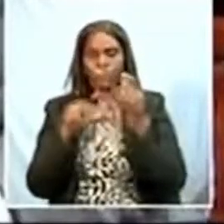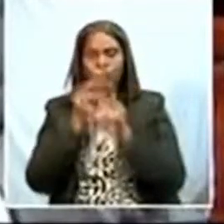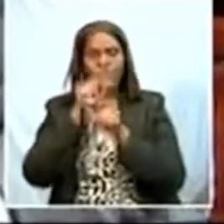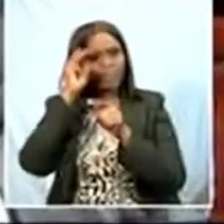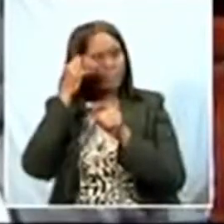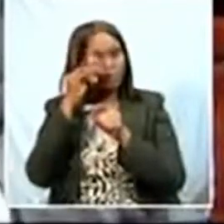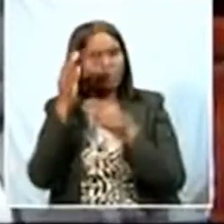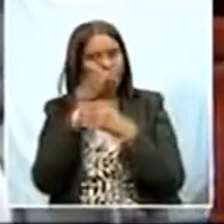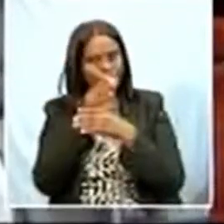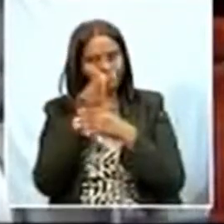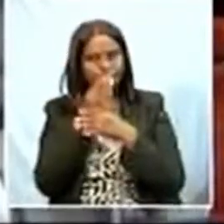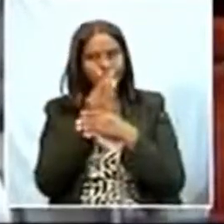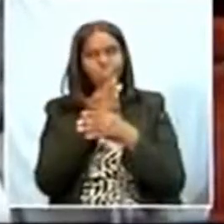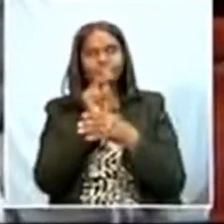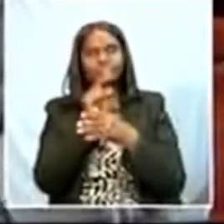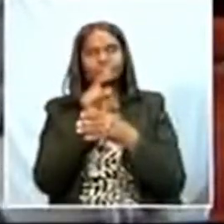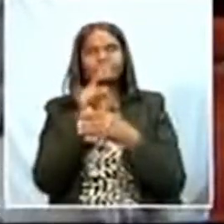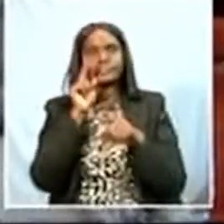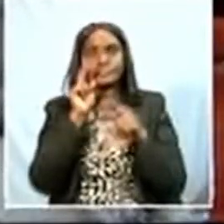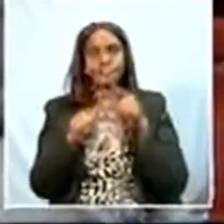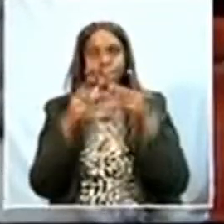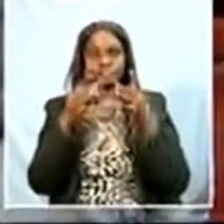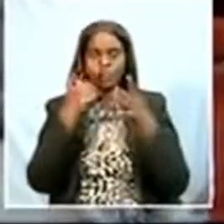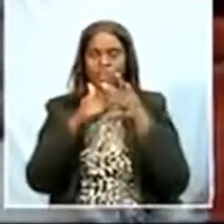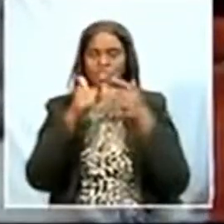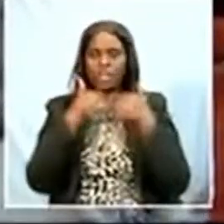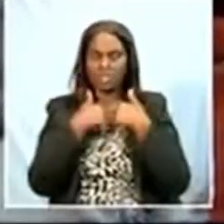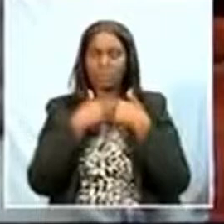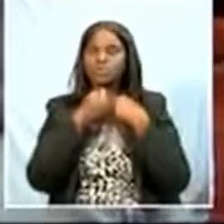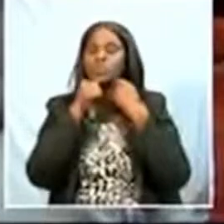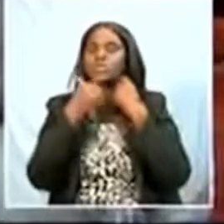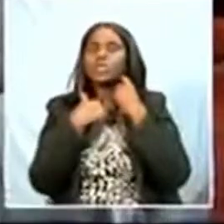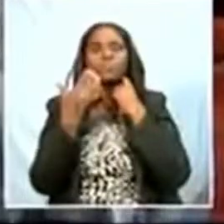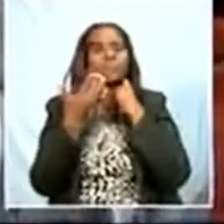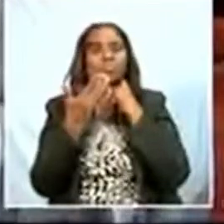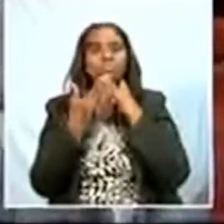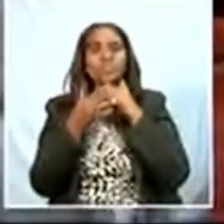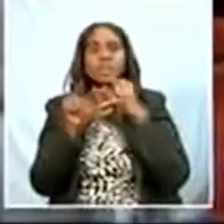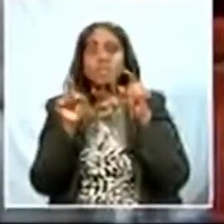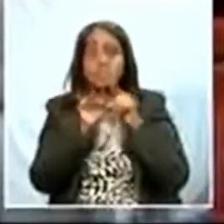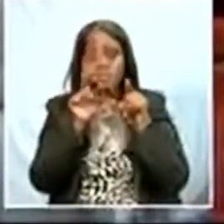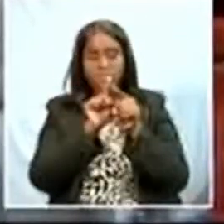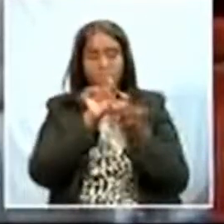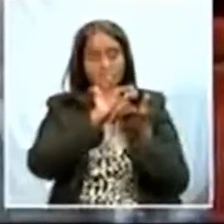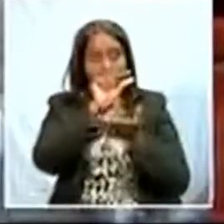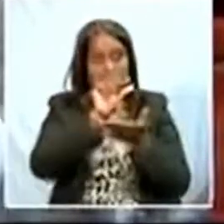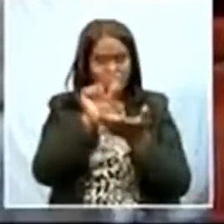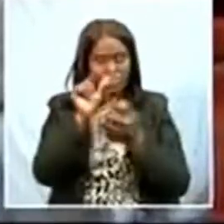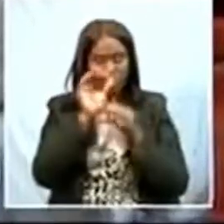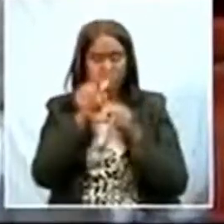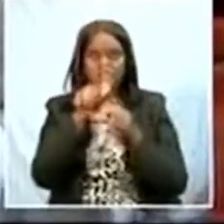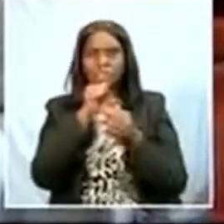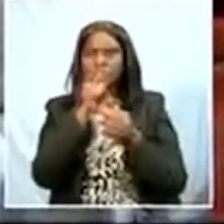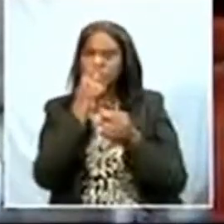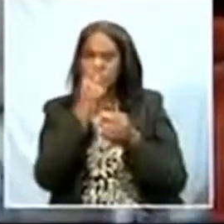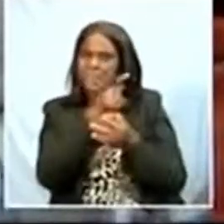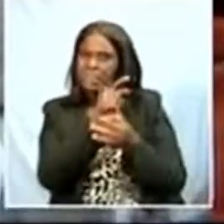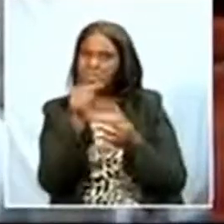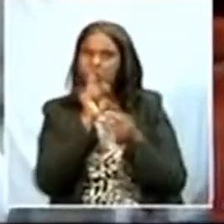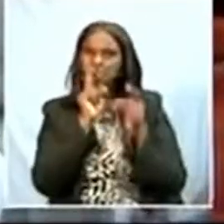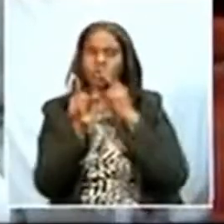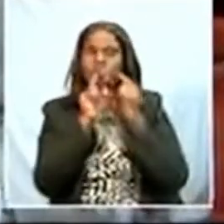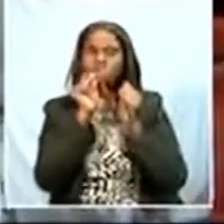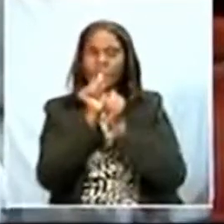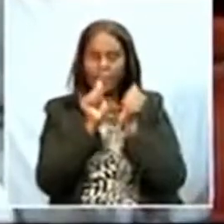Commerce perspective that you can't lose what you don't have. So incentives, if you are looking at, we are talking